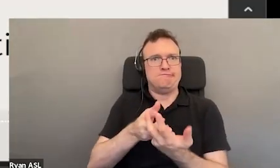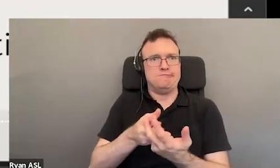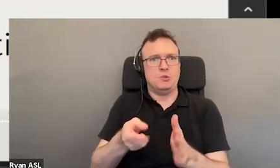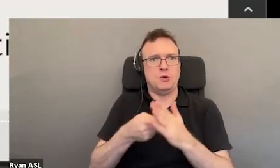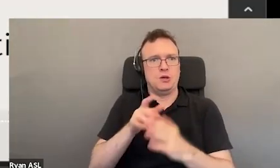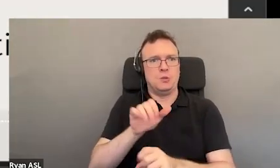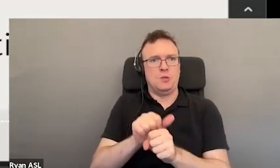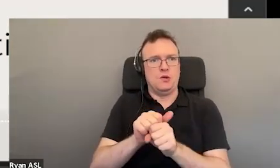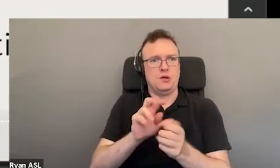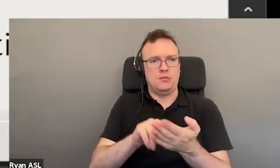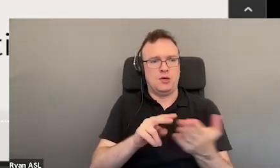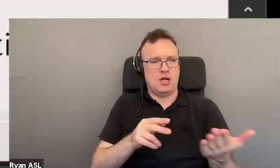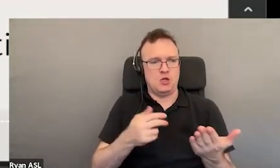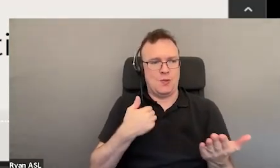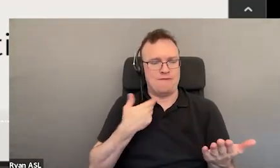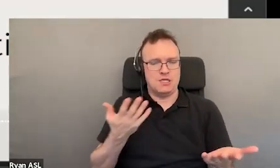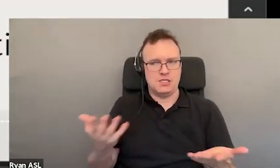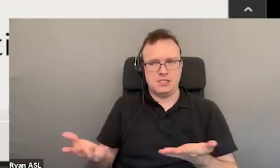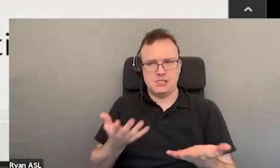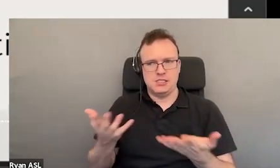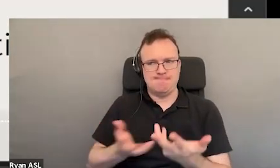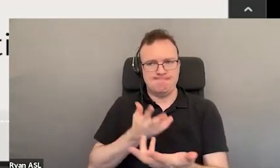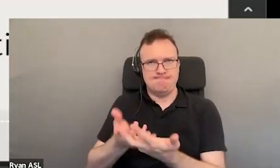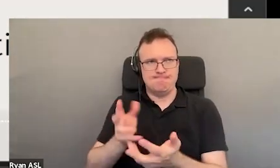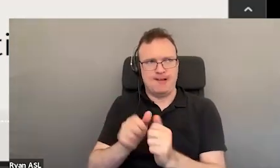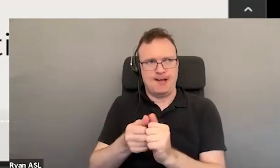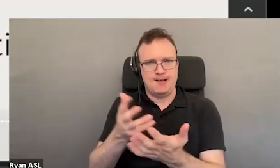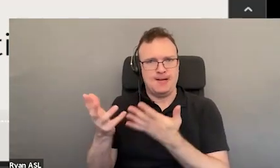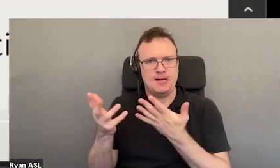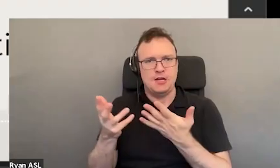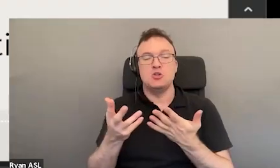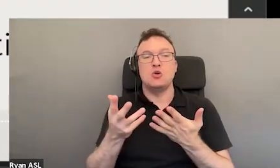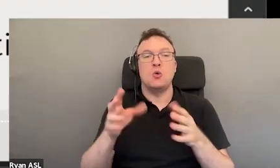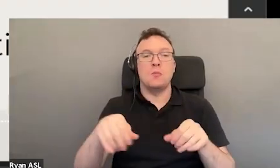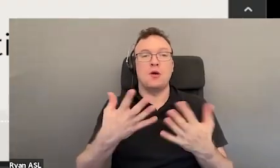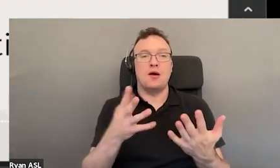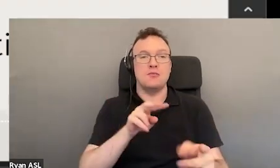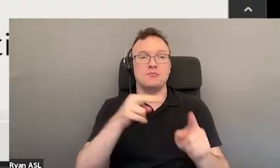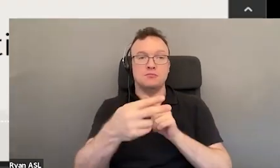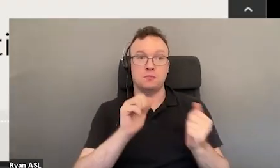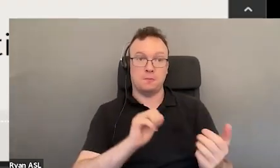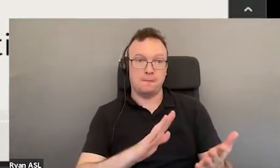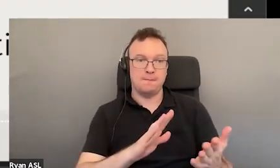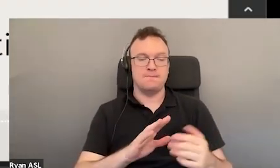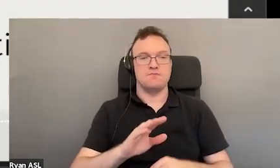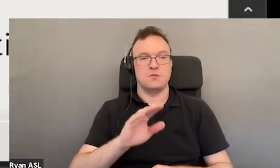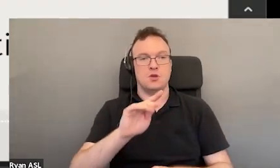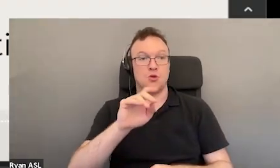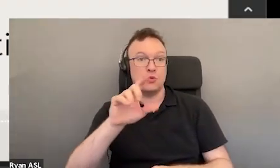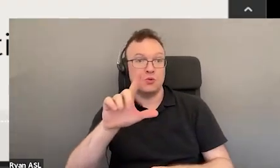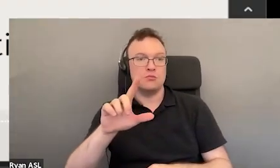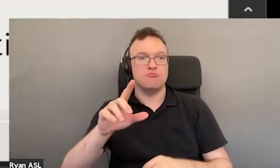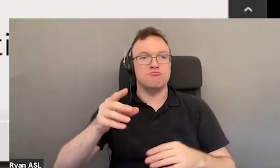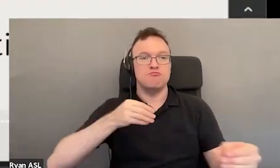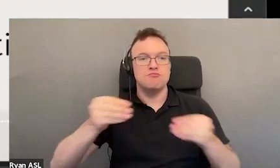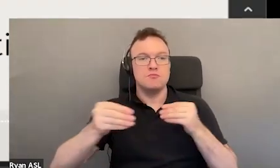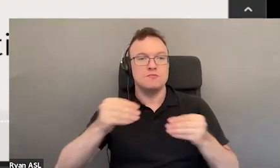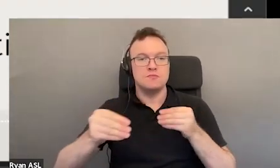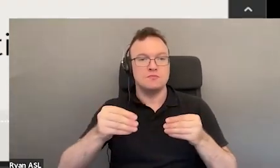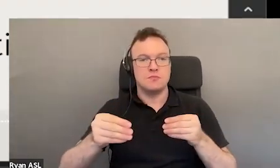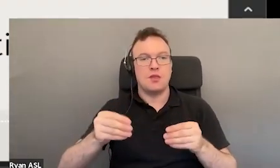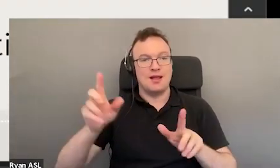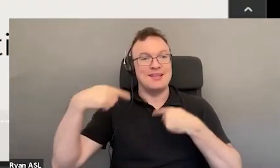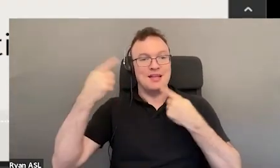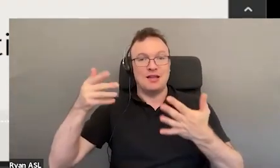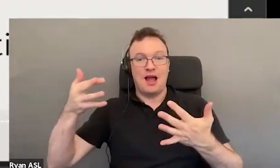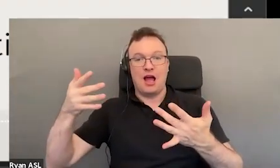their job. And so by providing a different approach or a different tool or flexibility to allow things to be done in a different